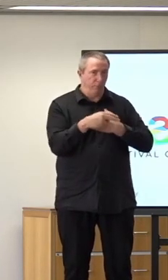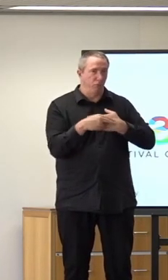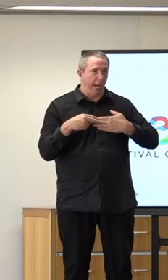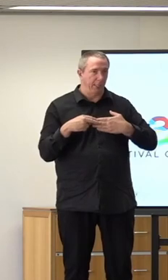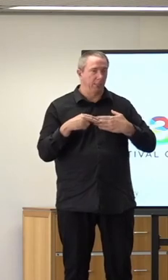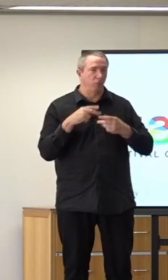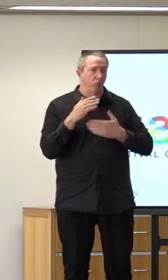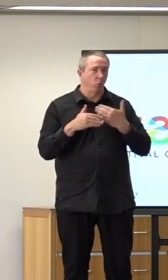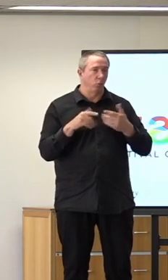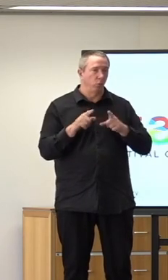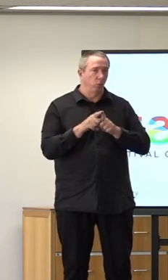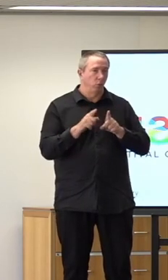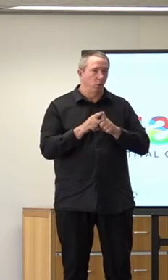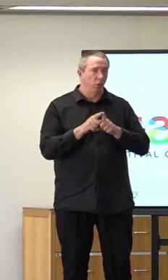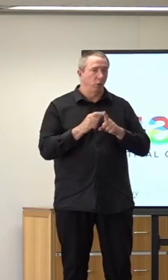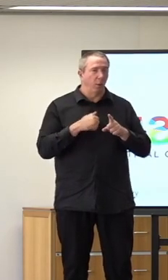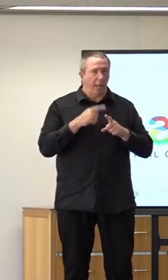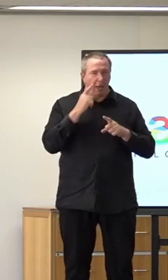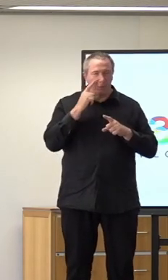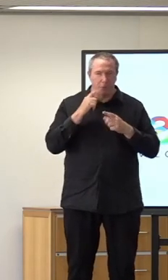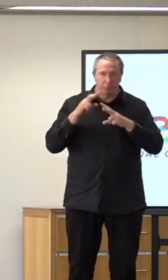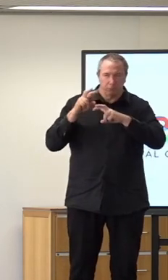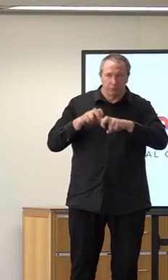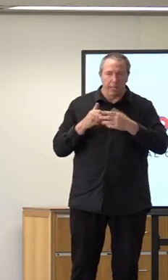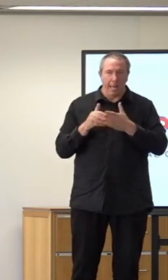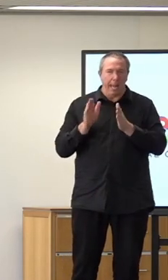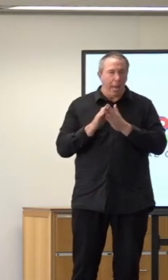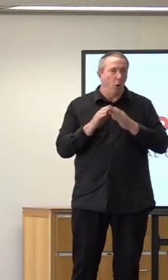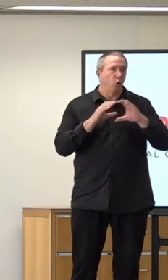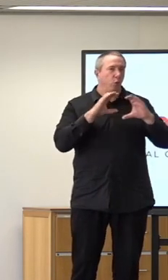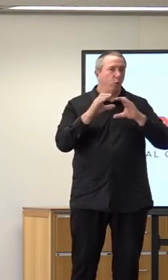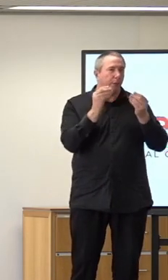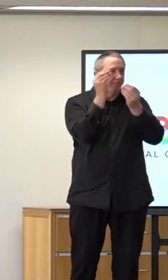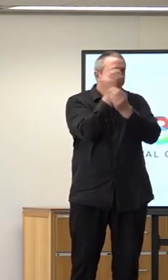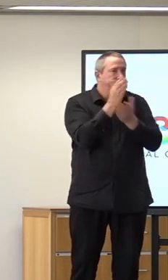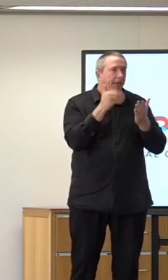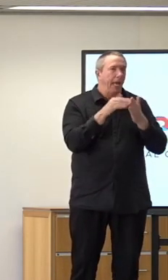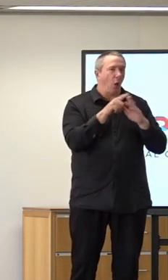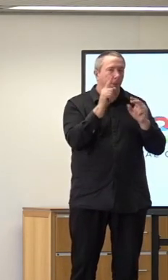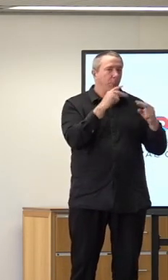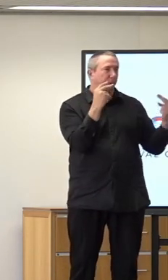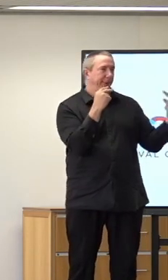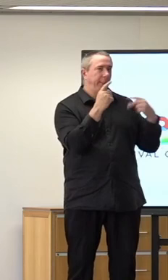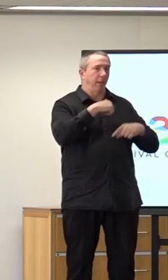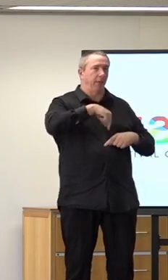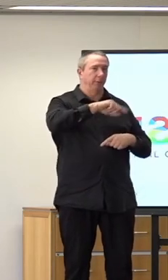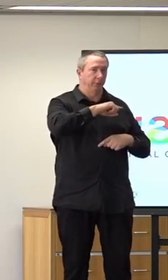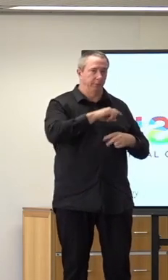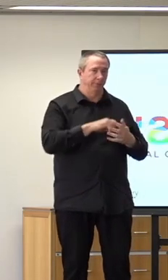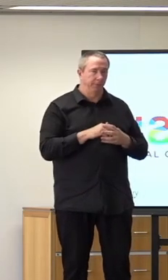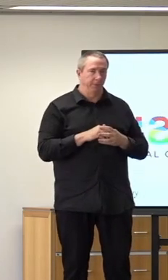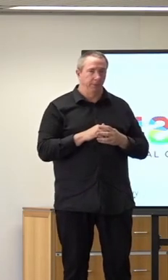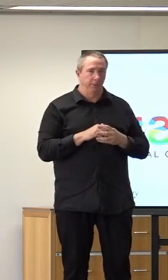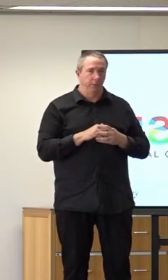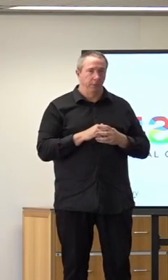actually interrogating how we are communicating out, how we're being perceived as well, and how we go out to people. Largely we have